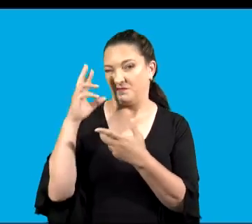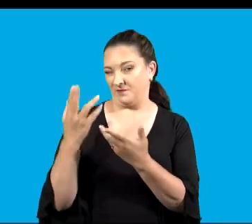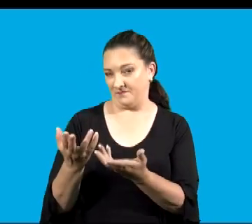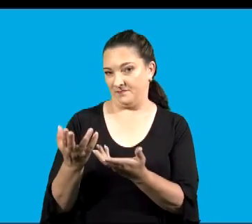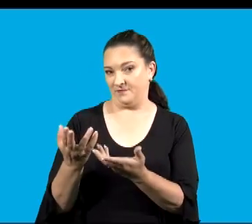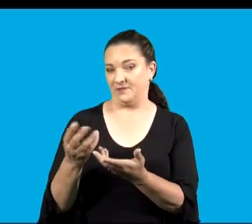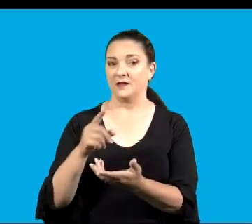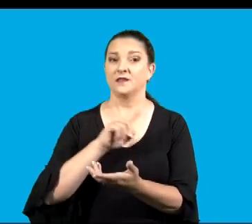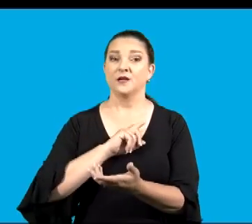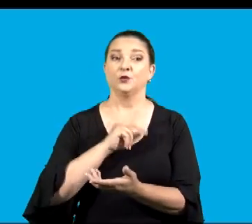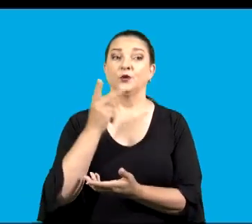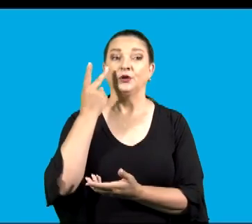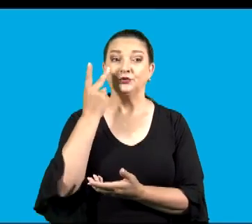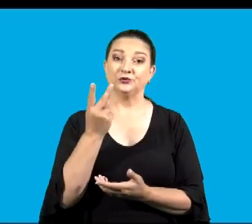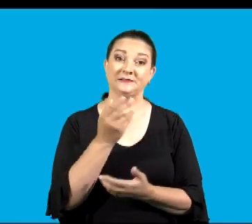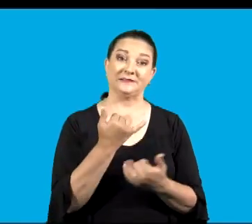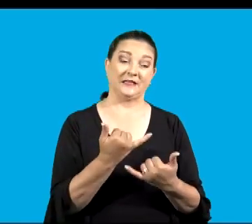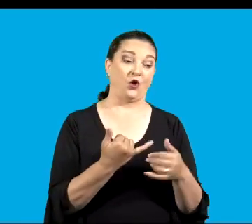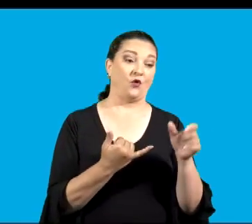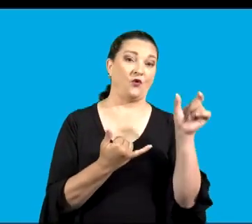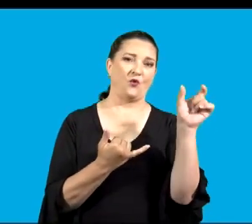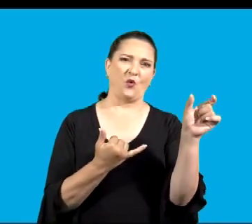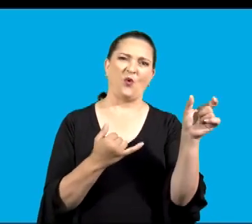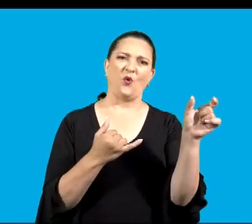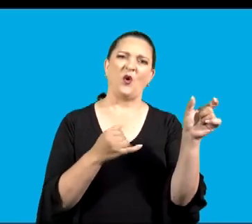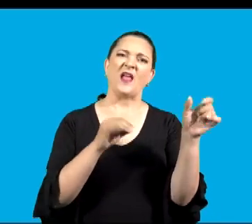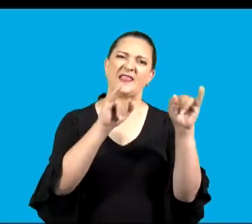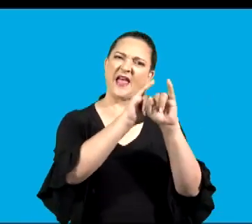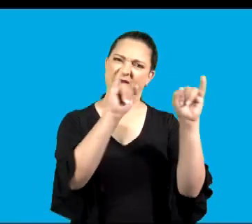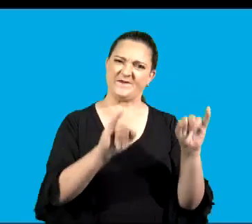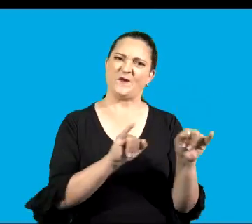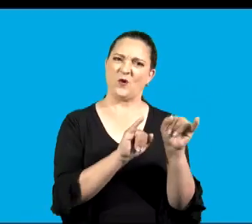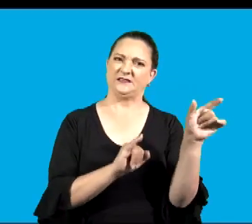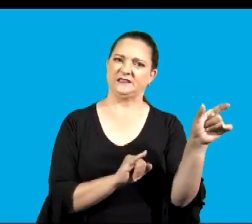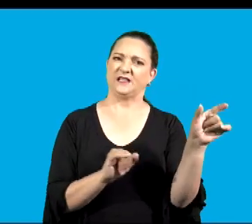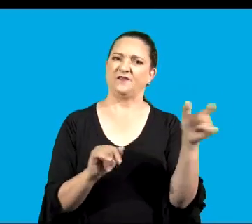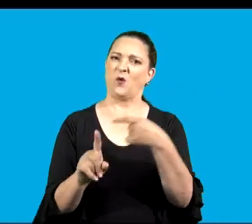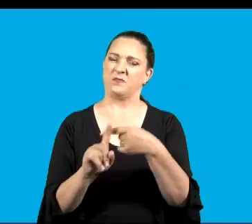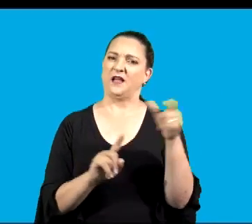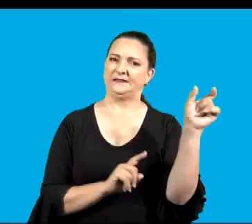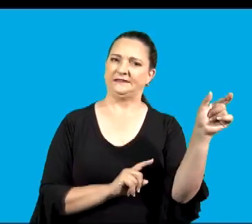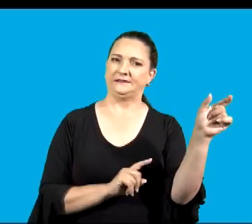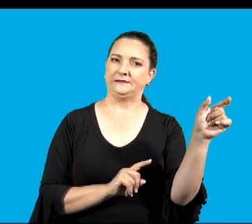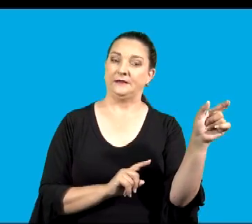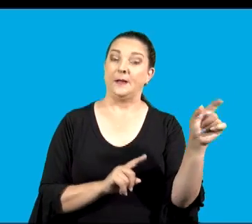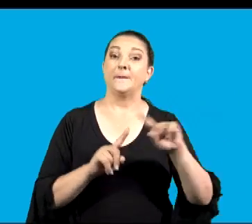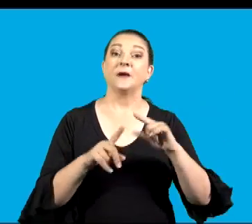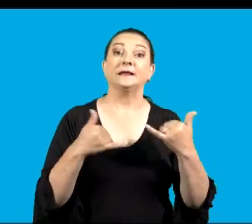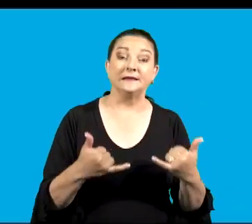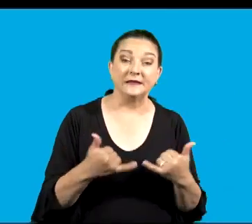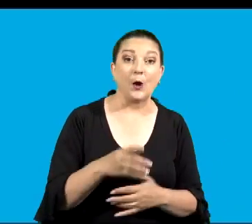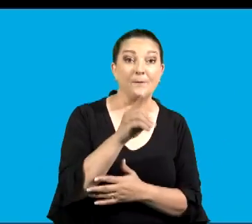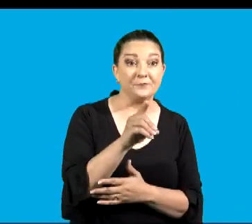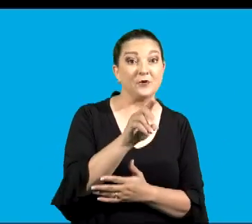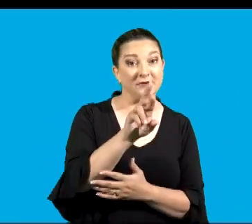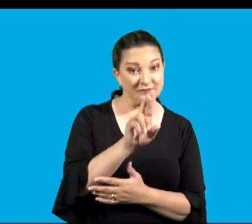right? Hence you see your invoice here on the credit side. And the debit side is the minus that is